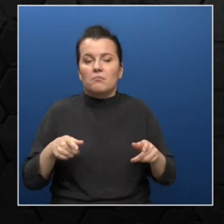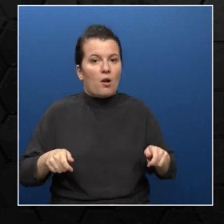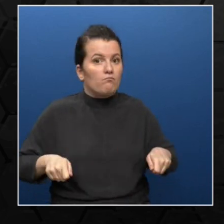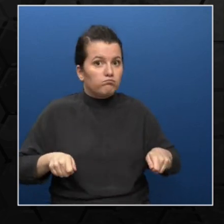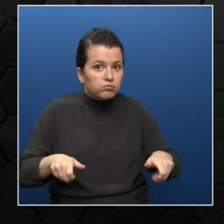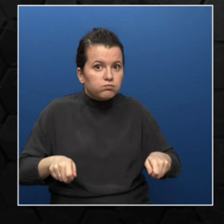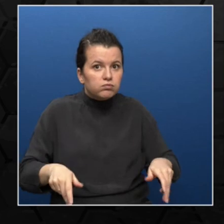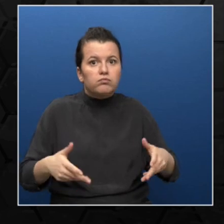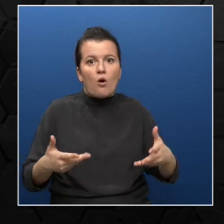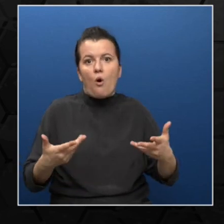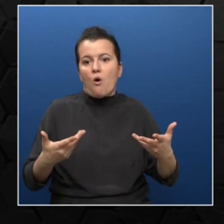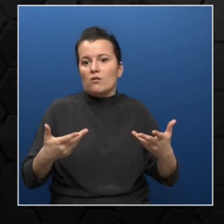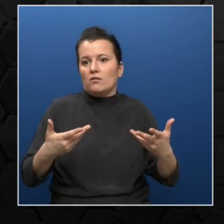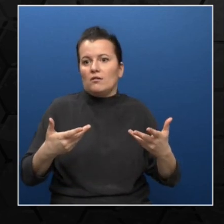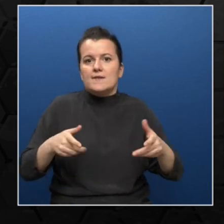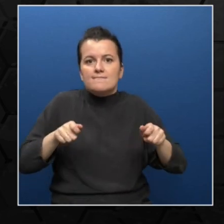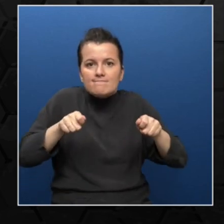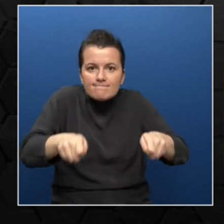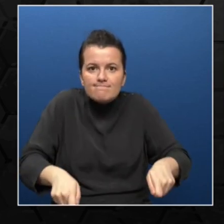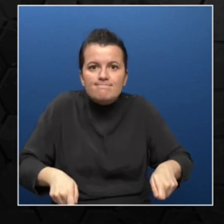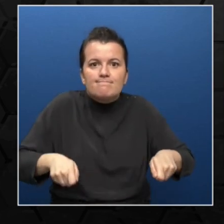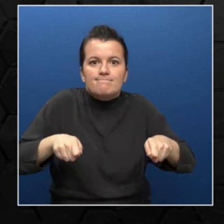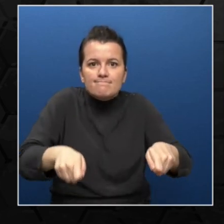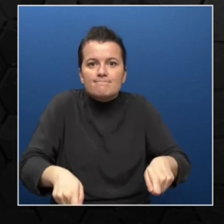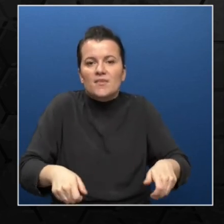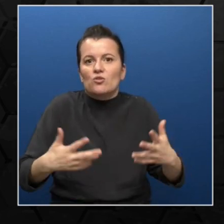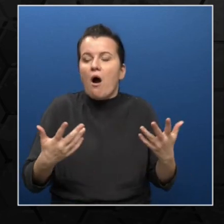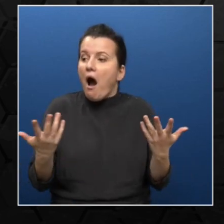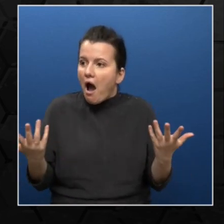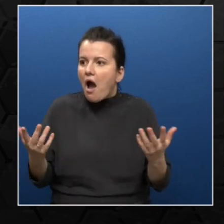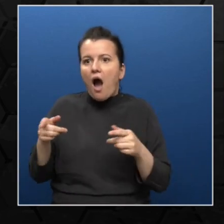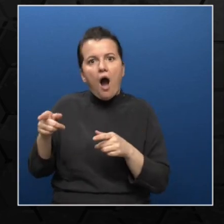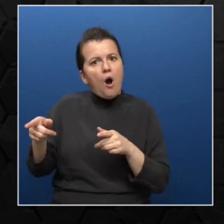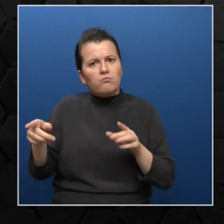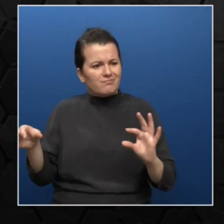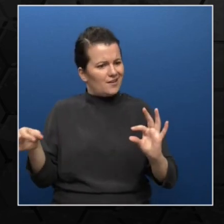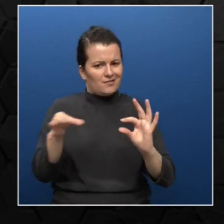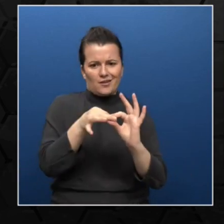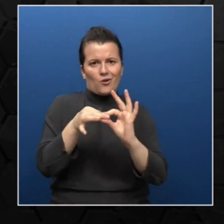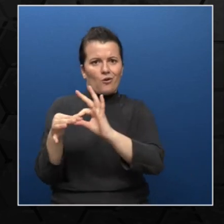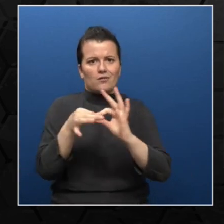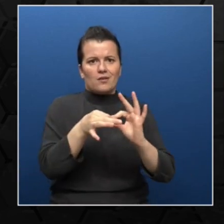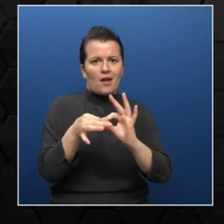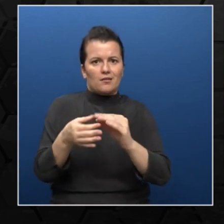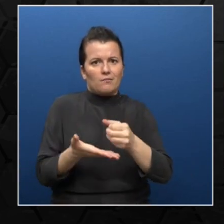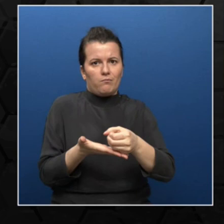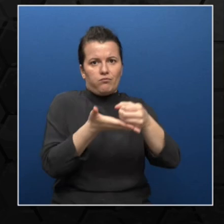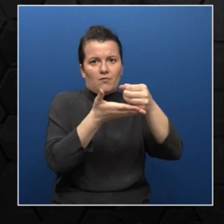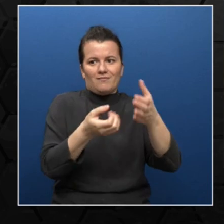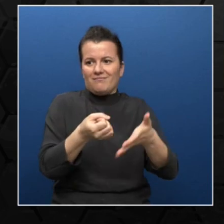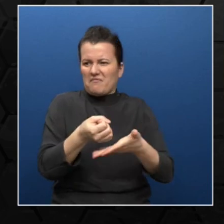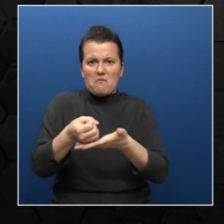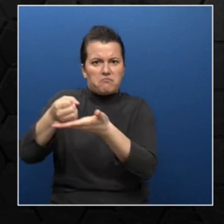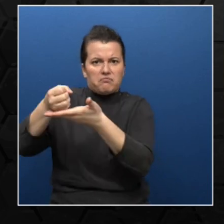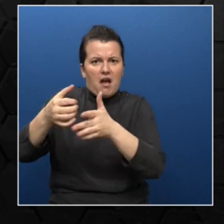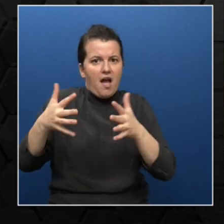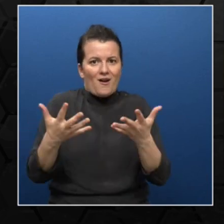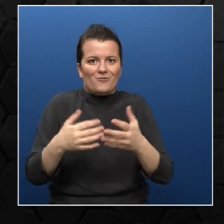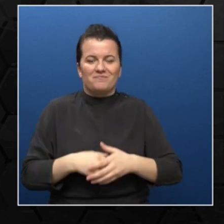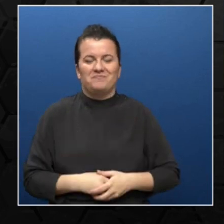things in virtual and augmented reality. So it's kind of like you apply it in different spheres.